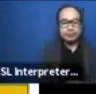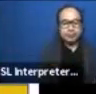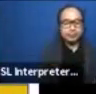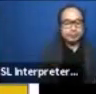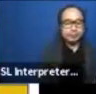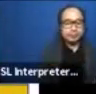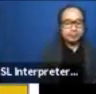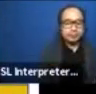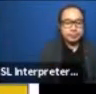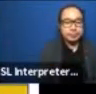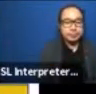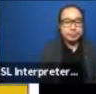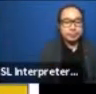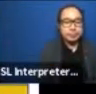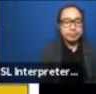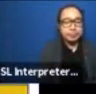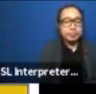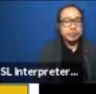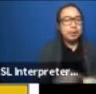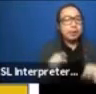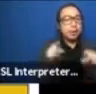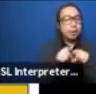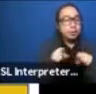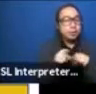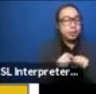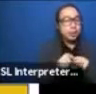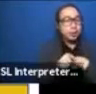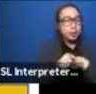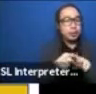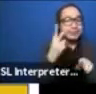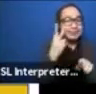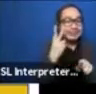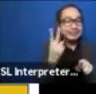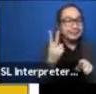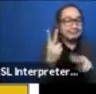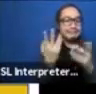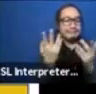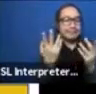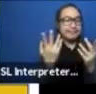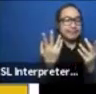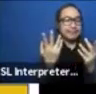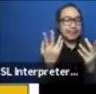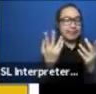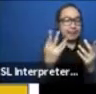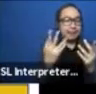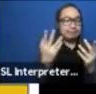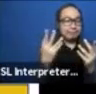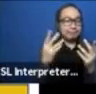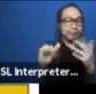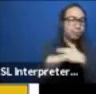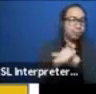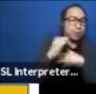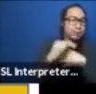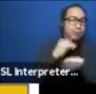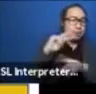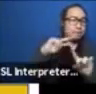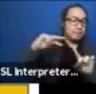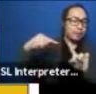We also looked at the risk perception of women who experienced violence, and we found that the risk perception was very high among women